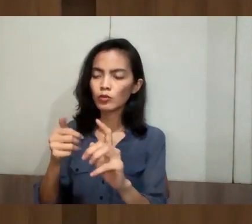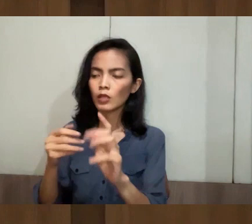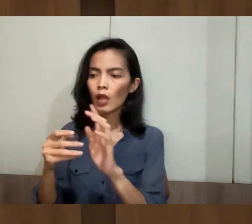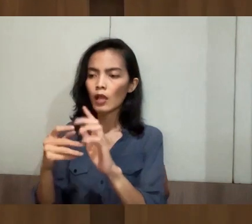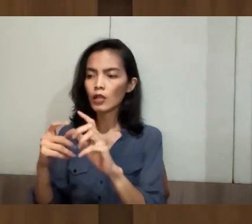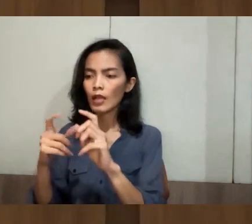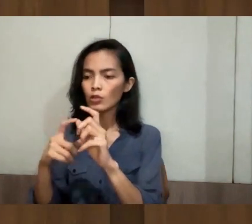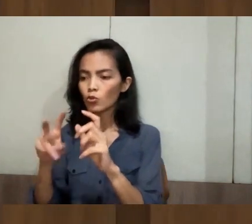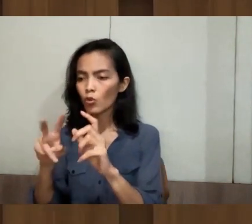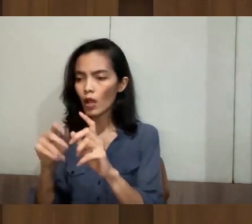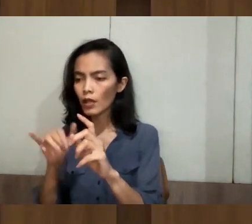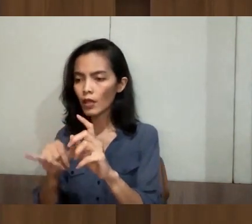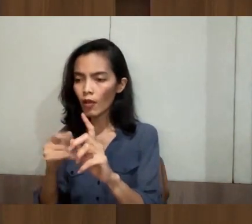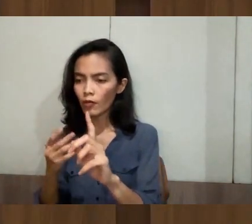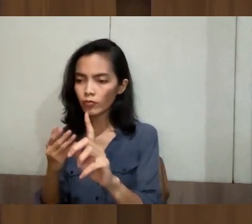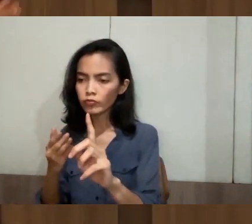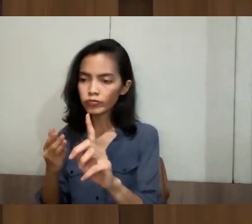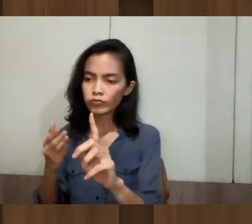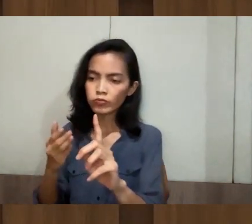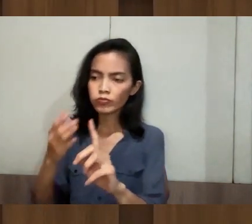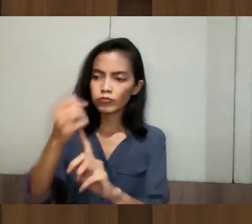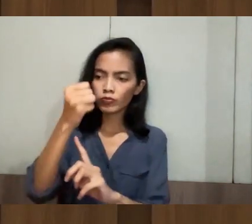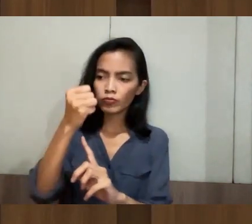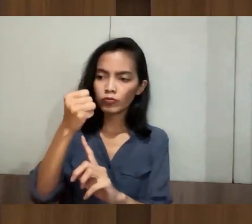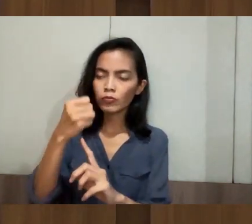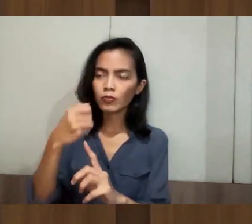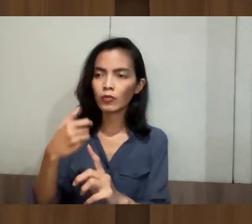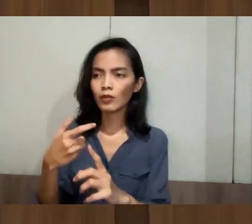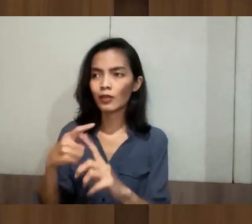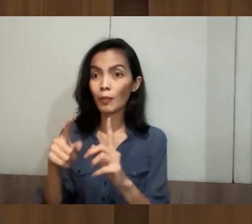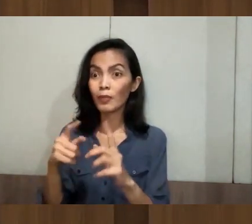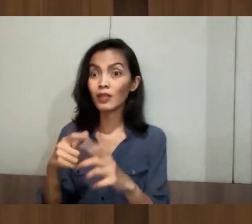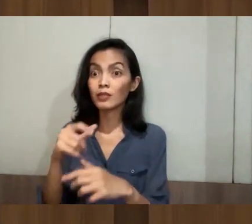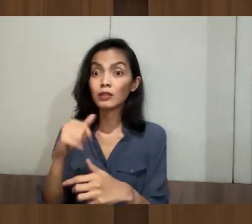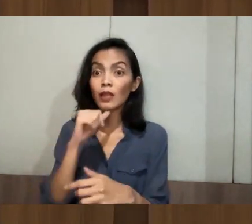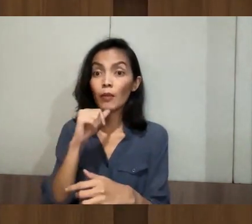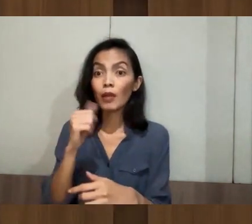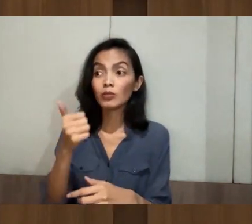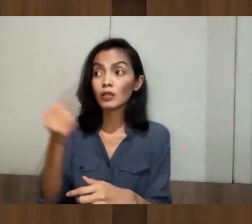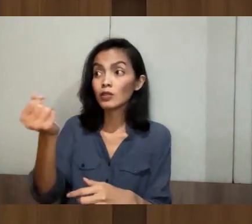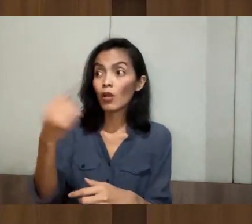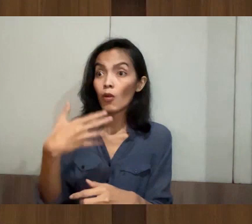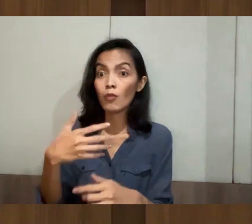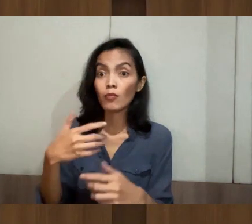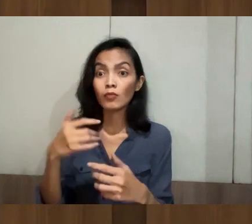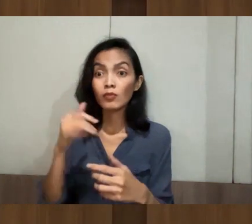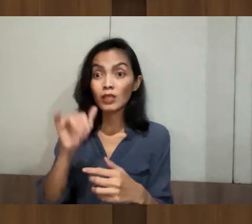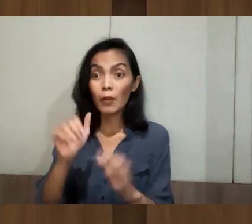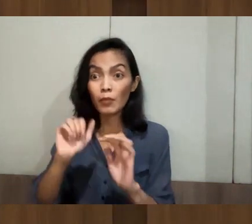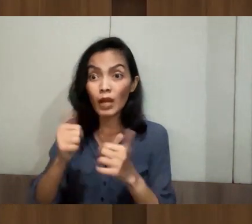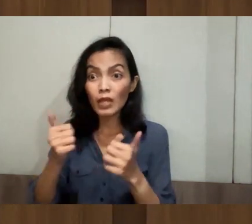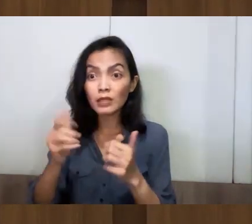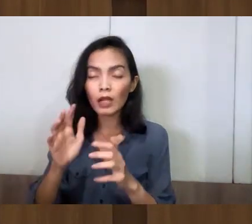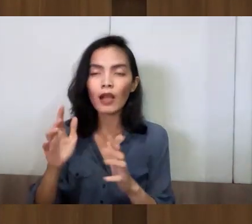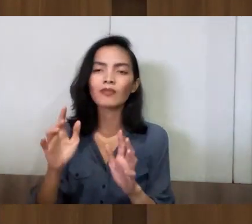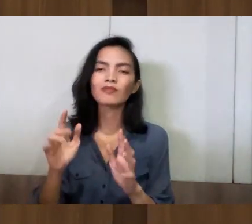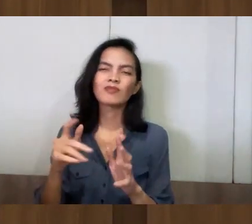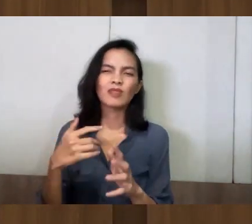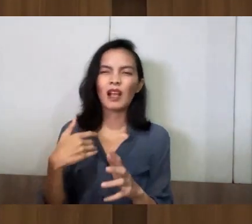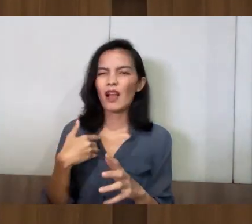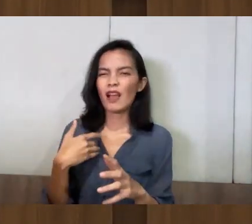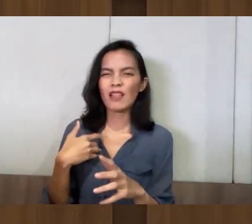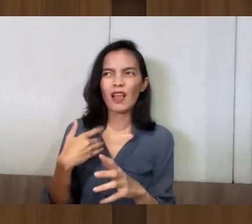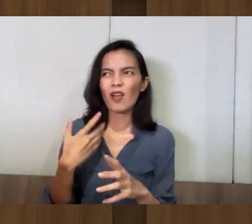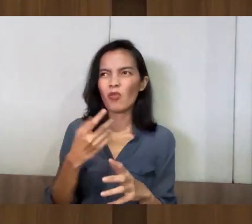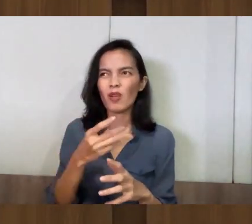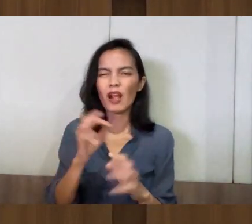my goal of achieving my master's degree, for example? And the answer to that question is nobody knows. Because now